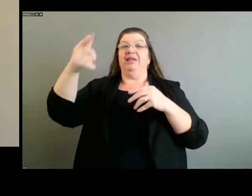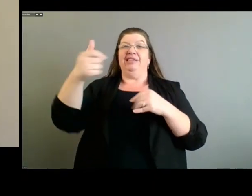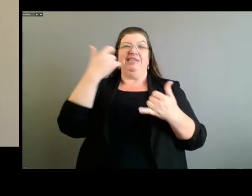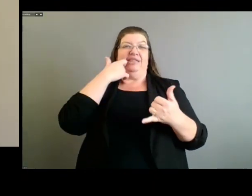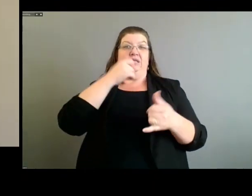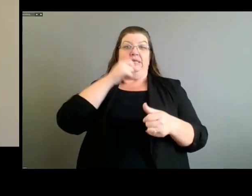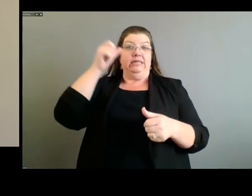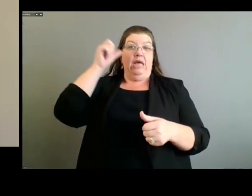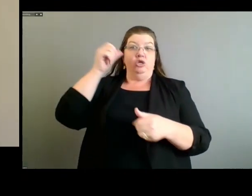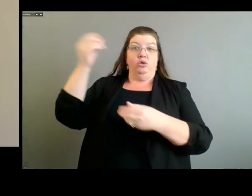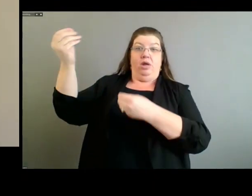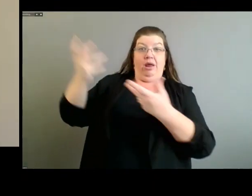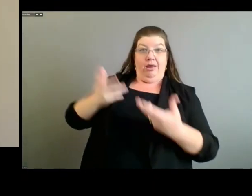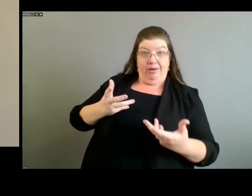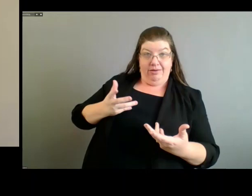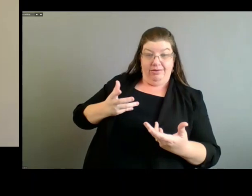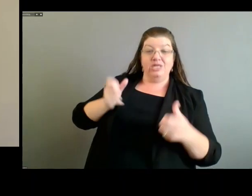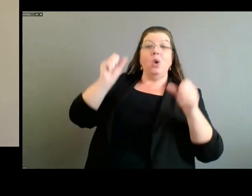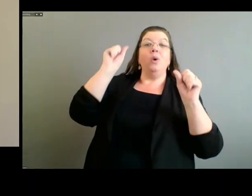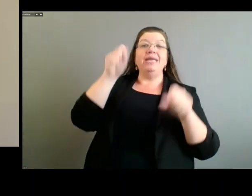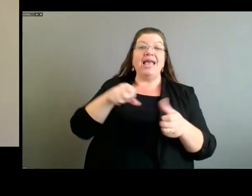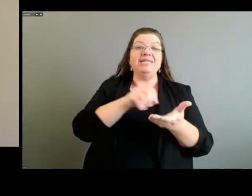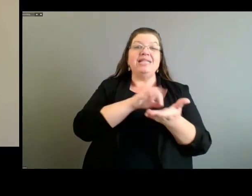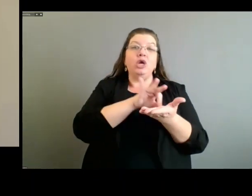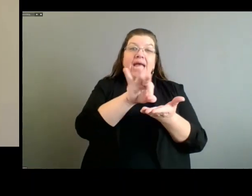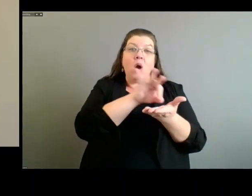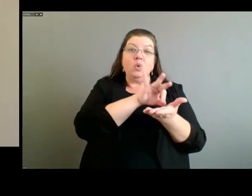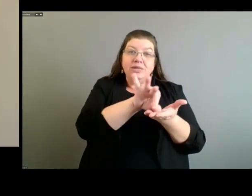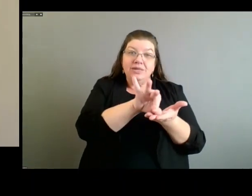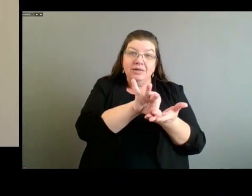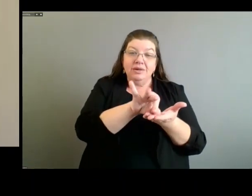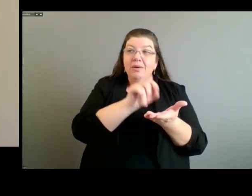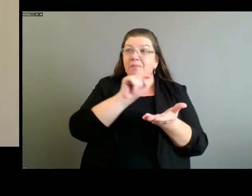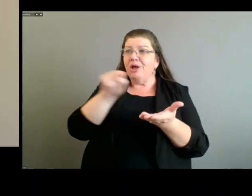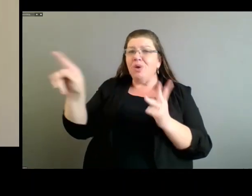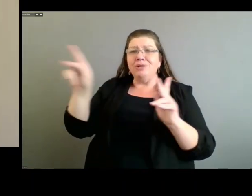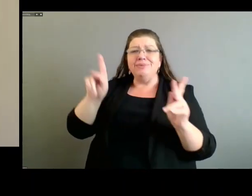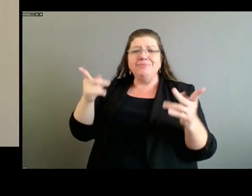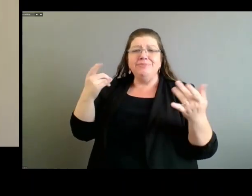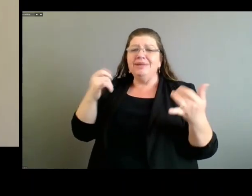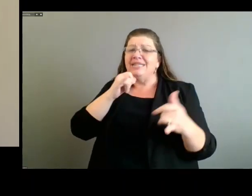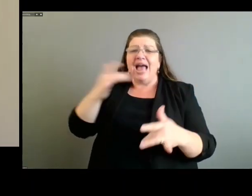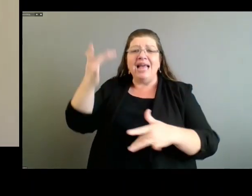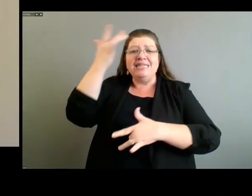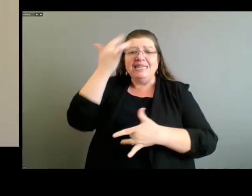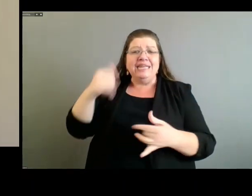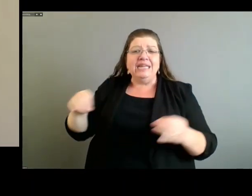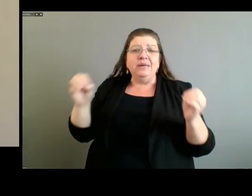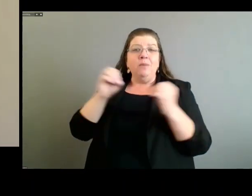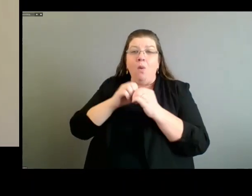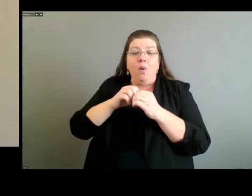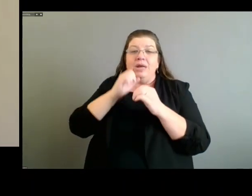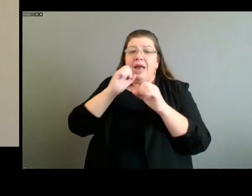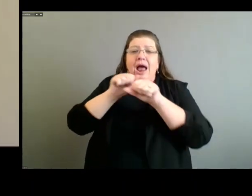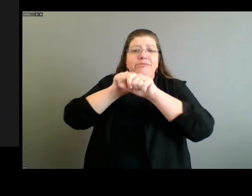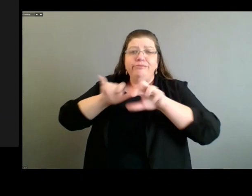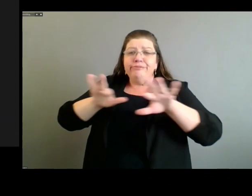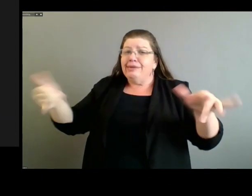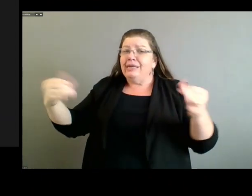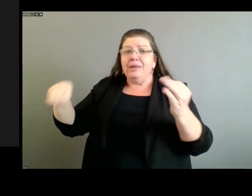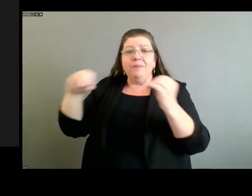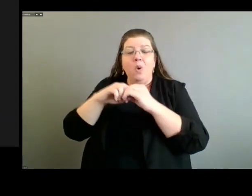yesterday. So yes, they get counted, but because those people are no longer infectious and it doesn't have any public